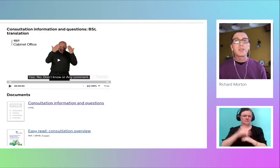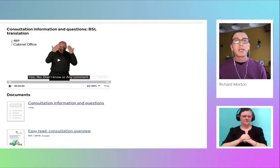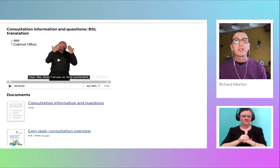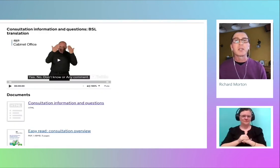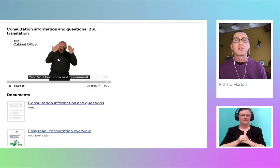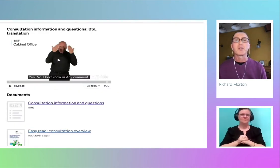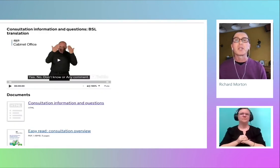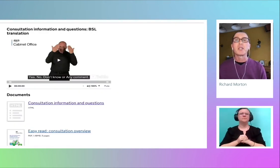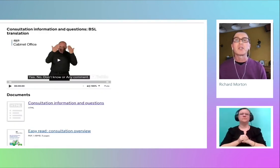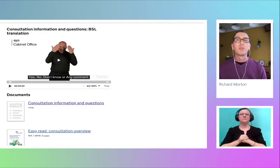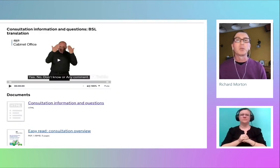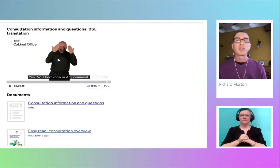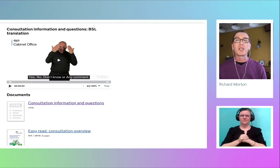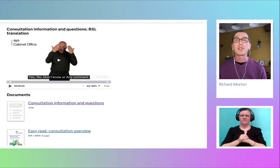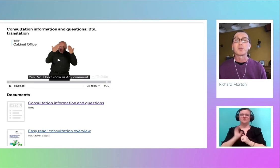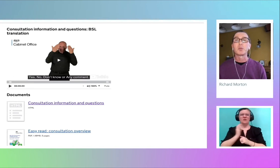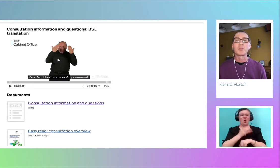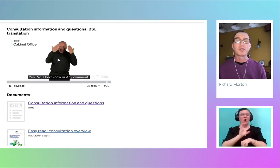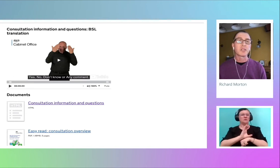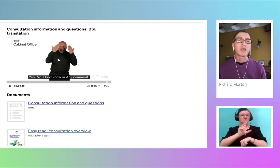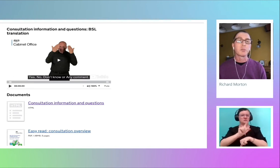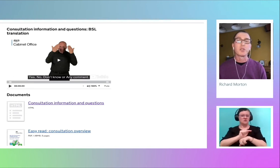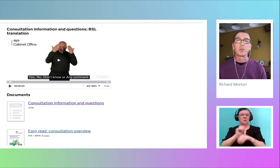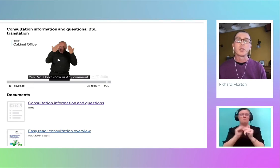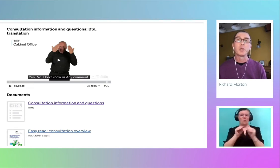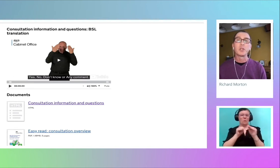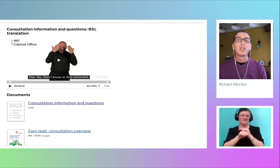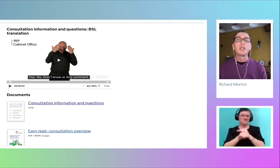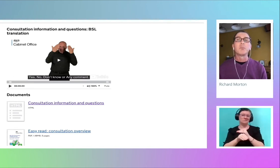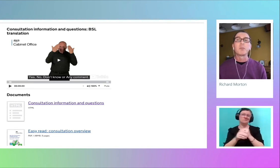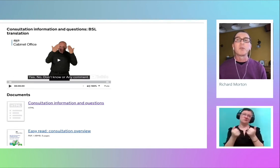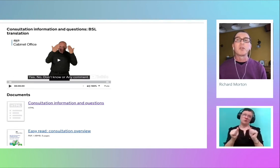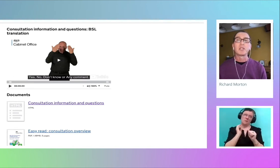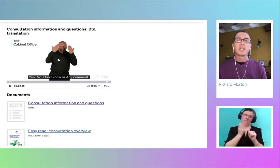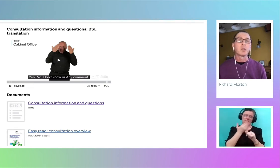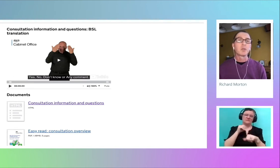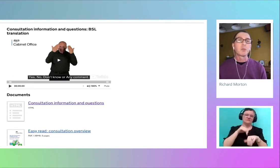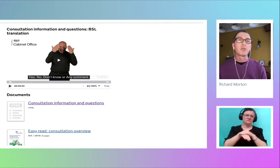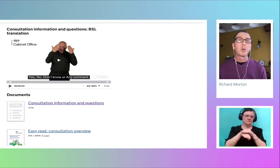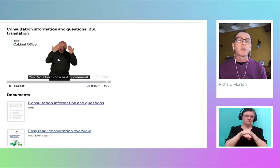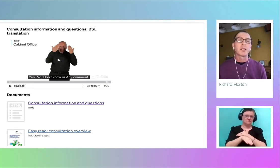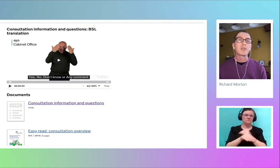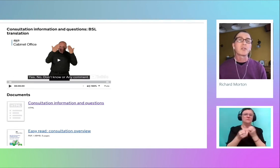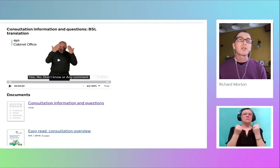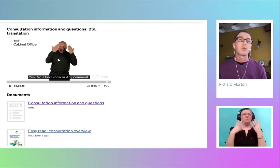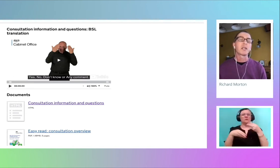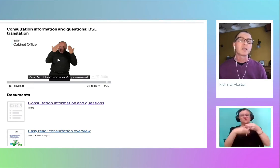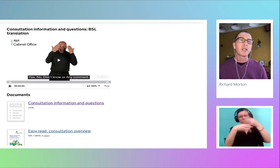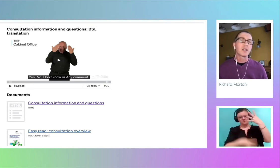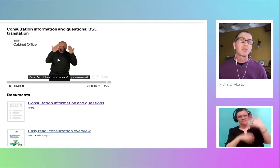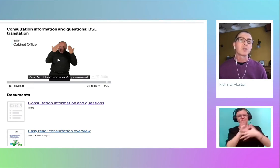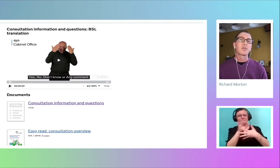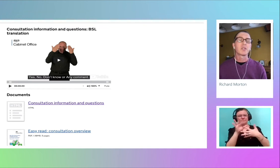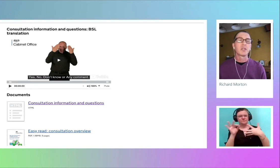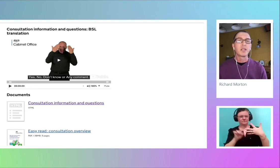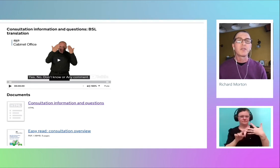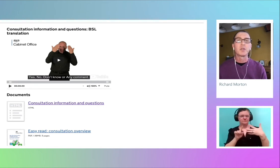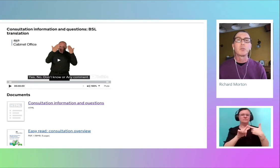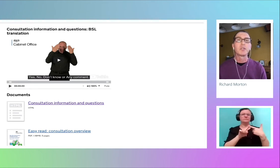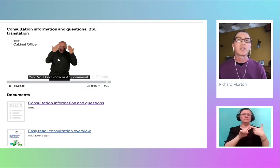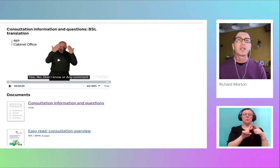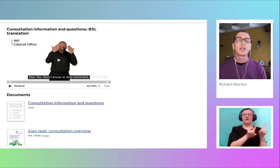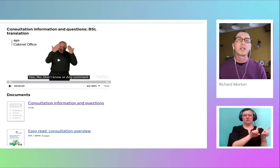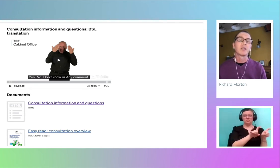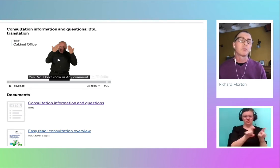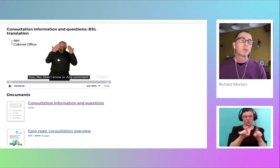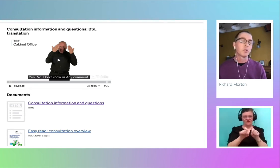We tried to make the consultation more accessible, or as accessible as we could, by providing it in multiple formats. So we had a standard sort of survey form